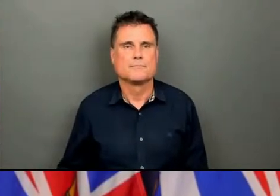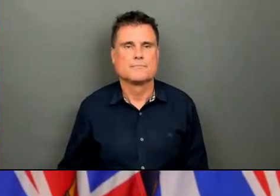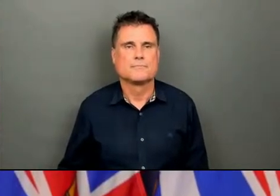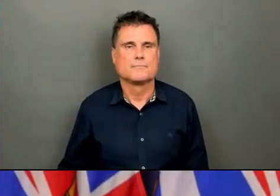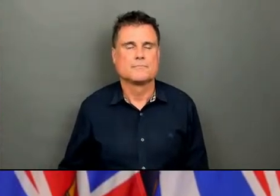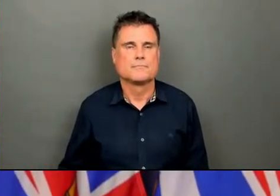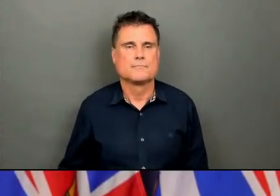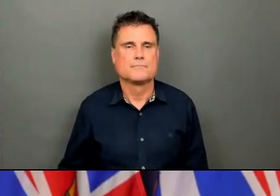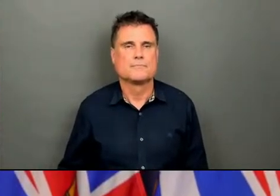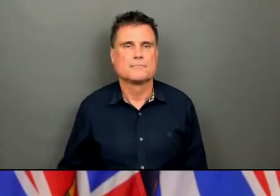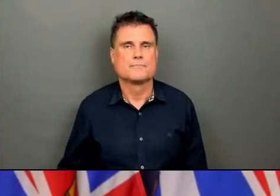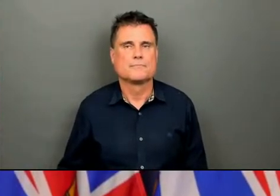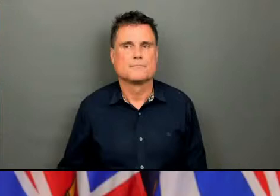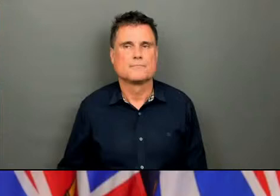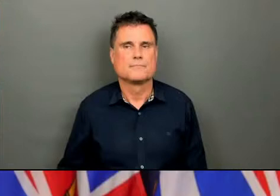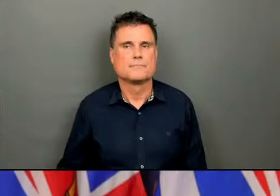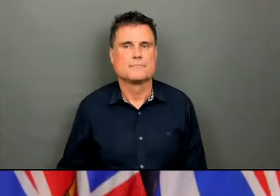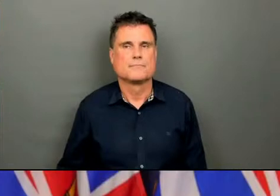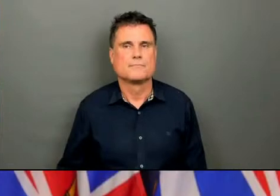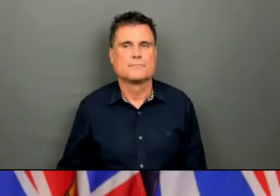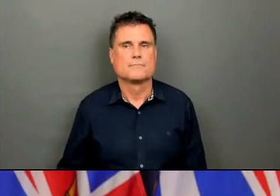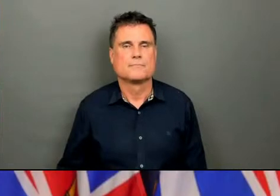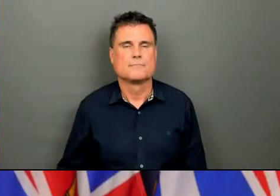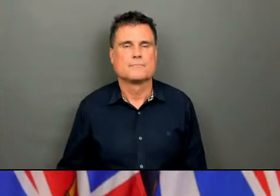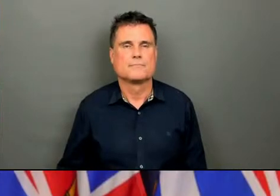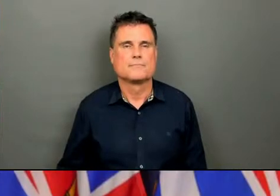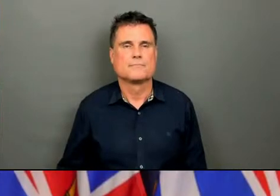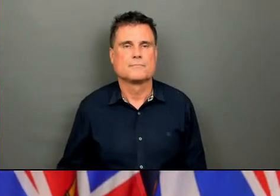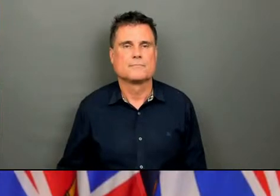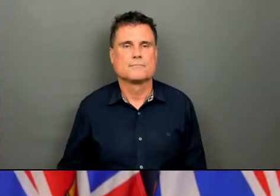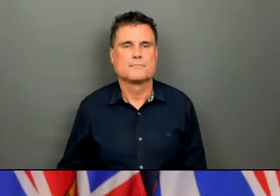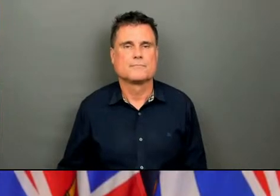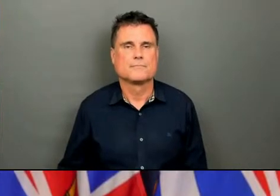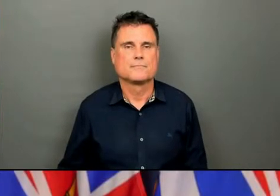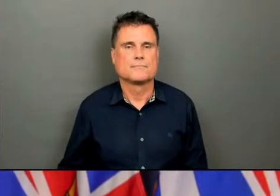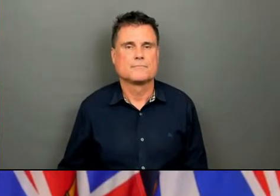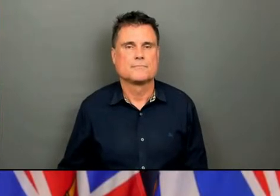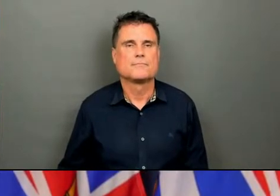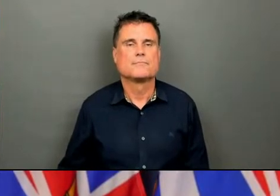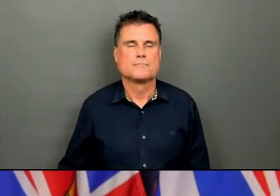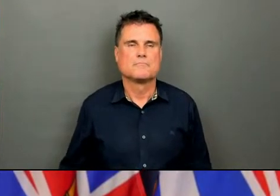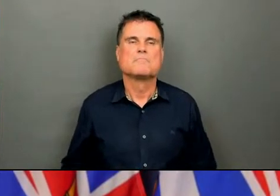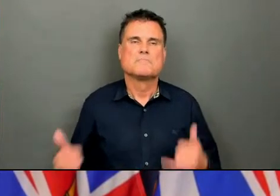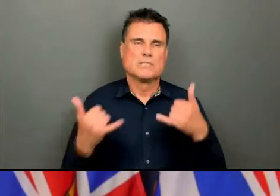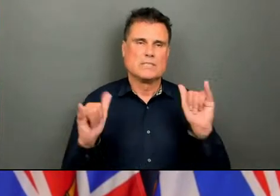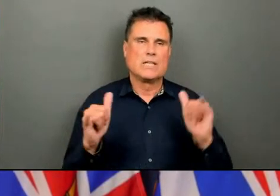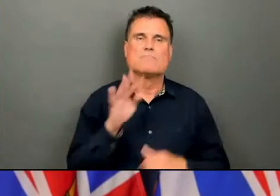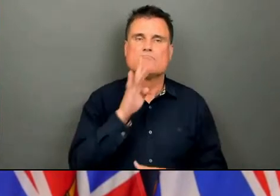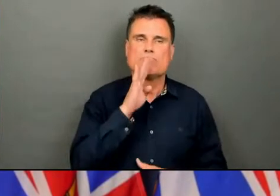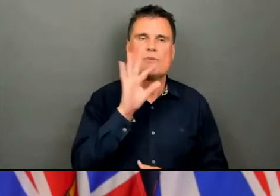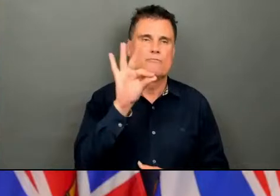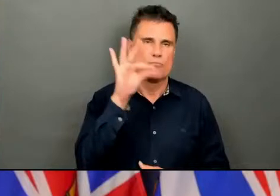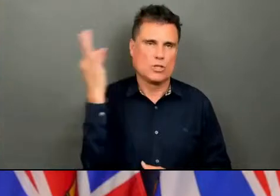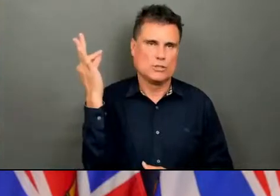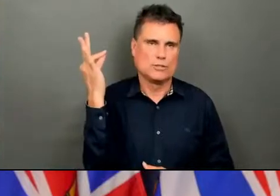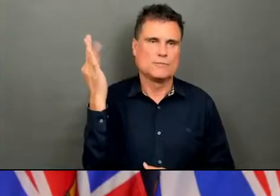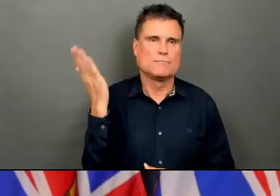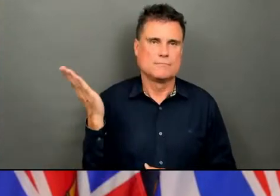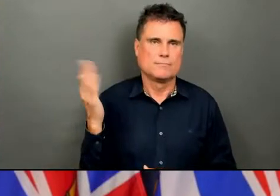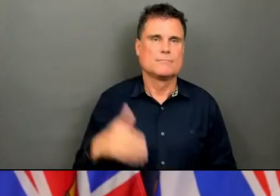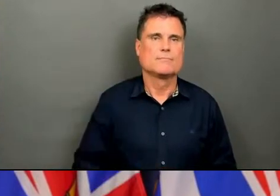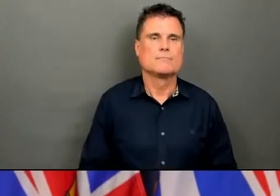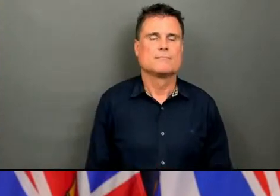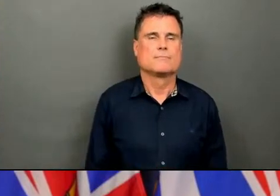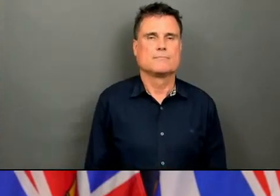propre cas, j'ai attendu 8 semaines et j'ai fait et j'y vais avoir la